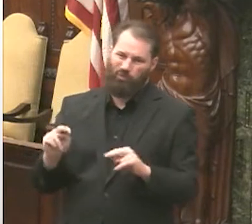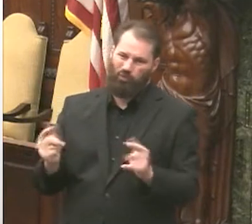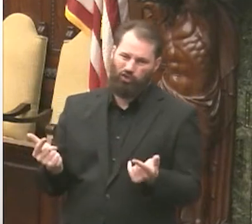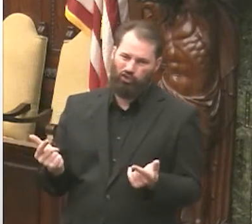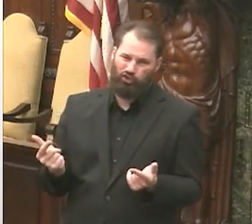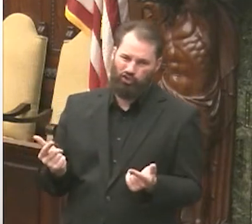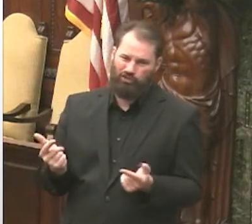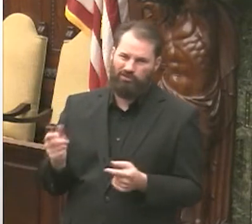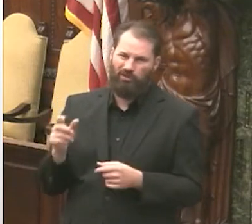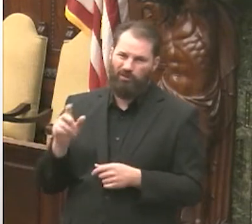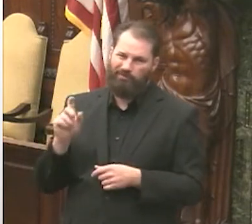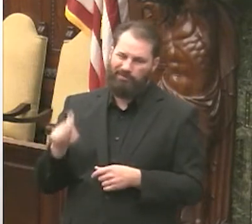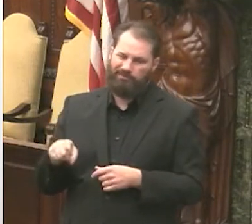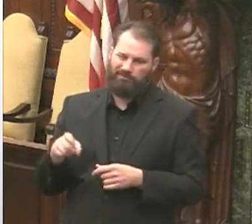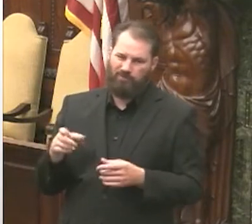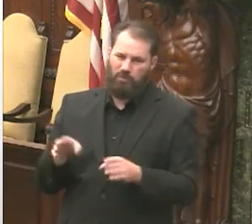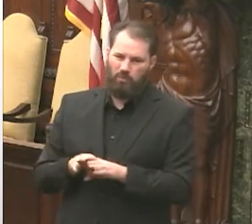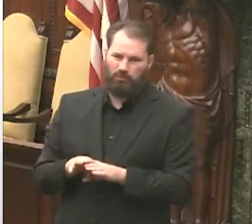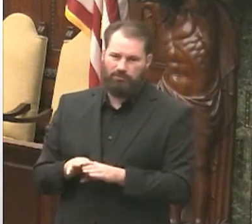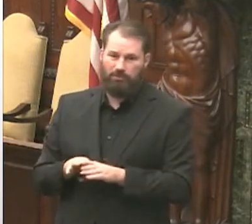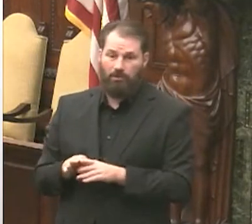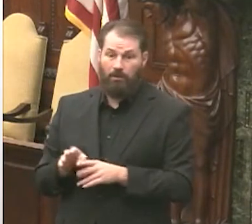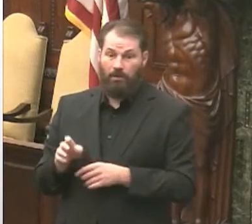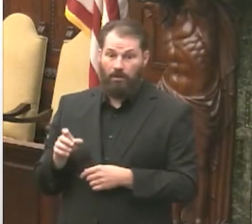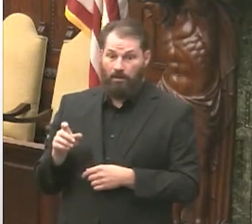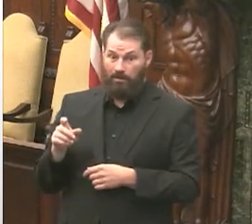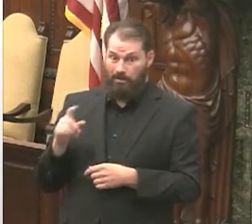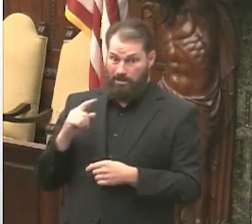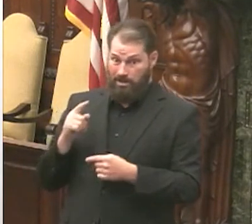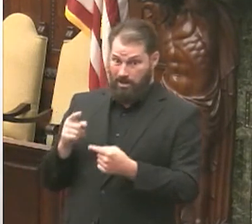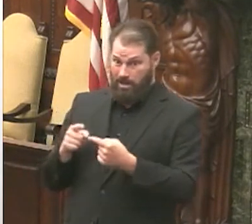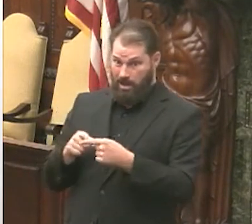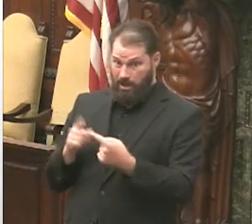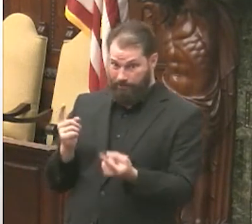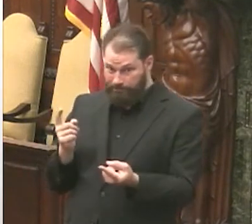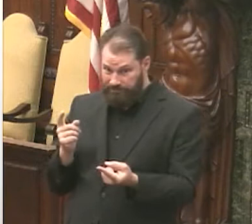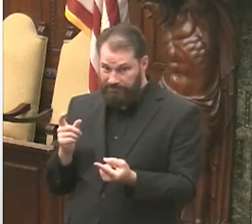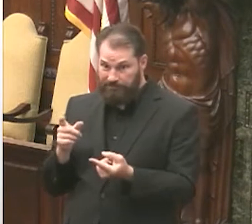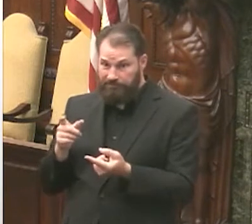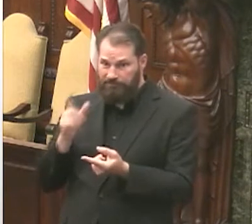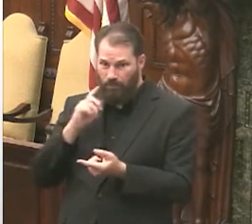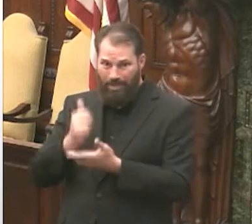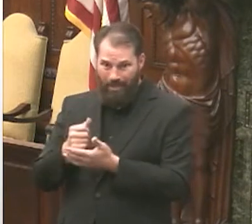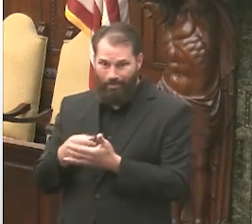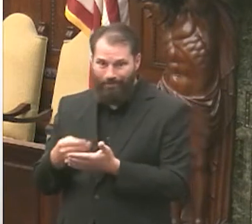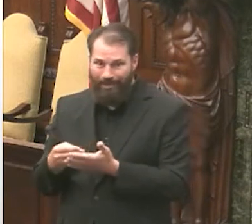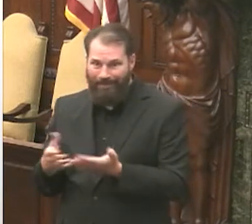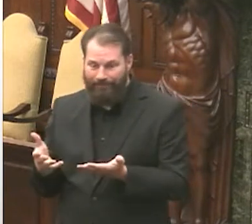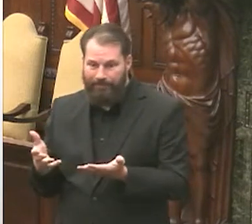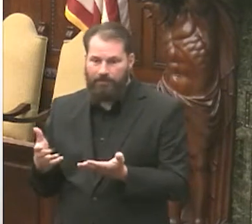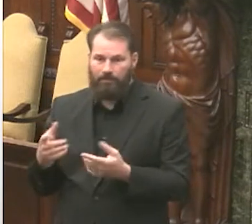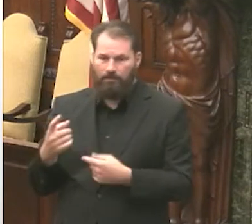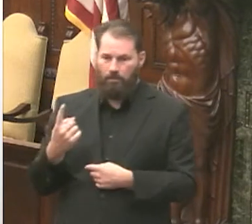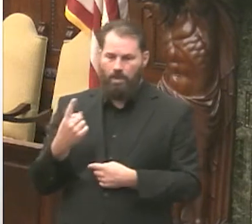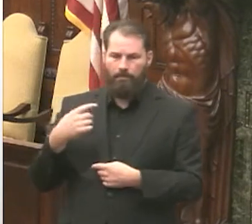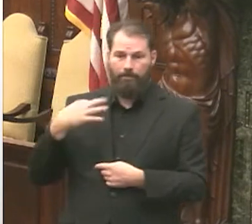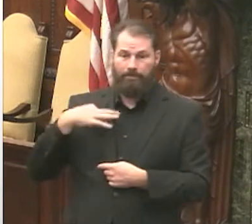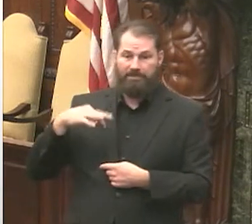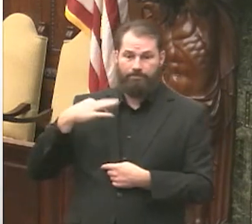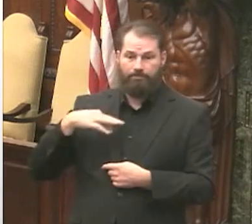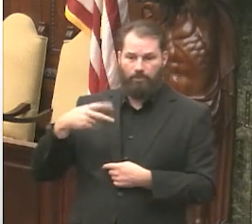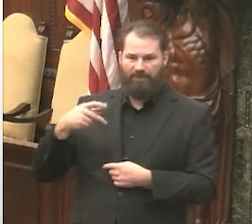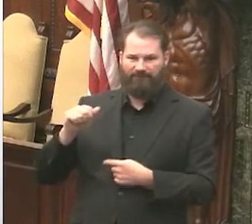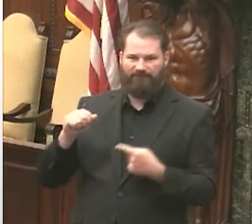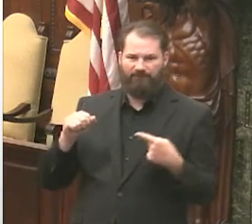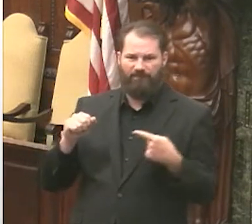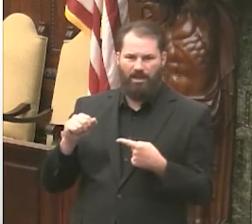level of risk elsewhere. Just the opposite, in fact. There was a big outbreak in the Pittsburgh area a couple months back that shut down